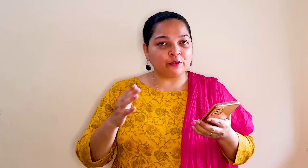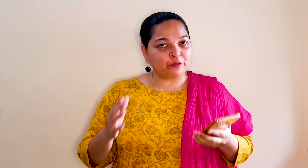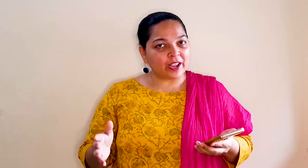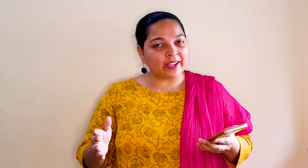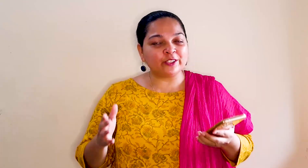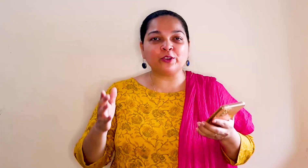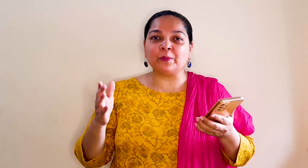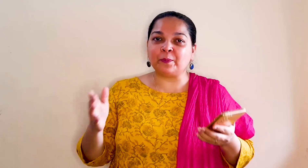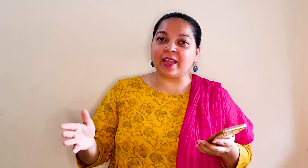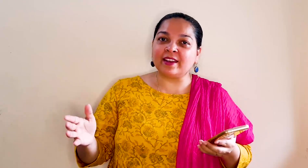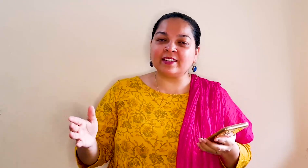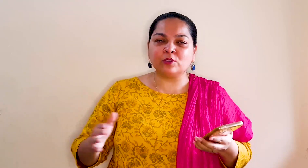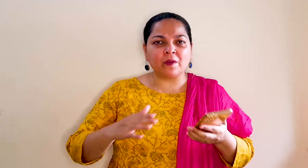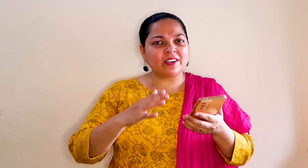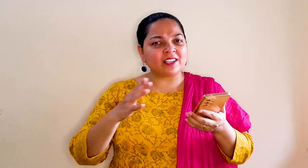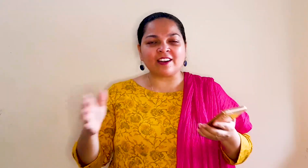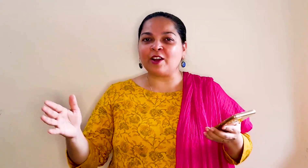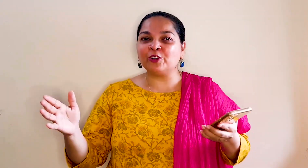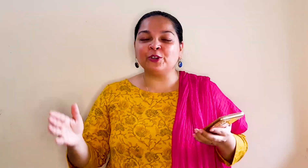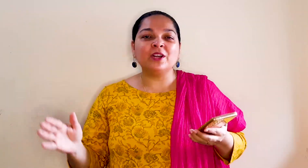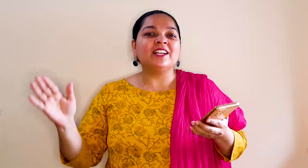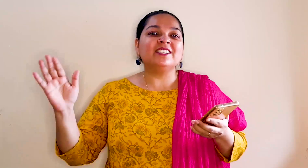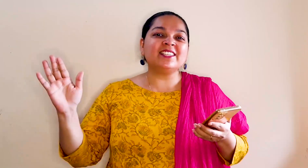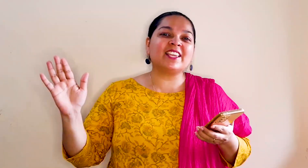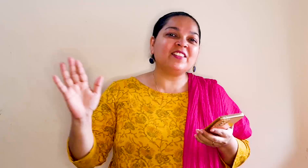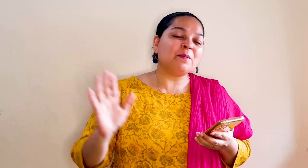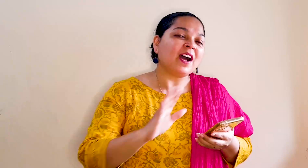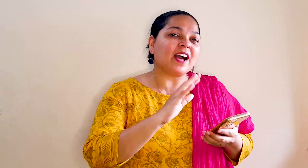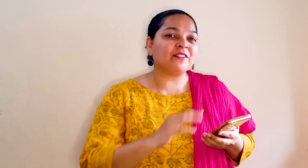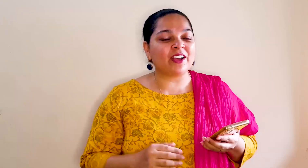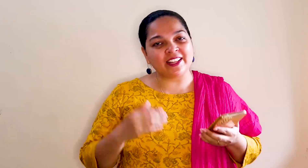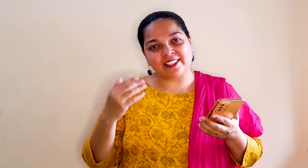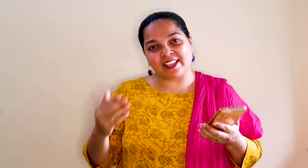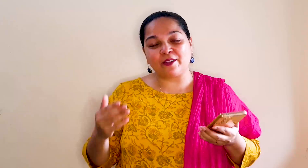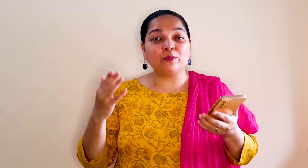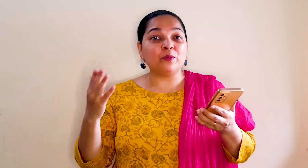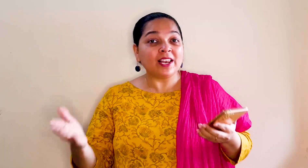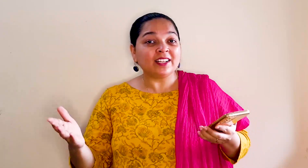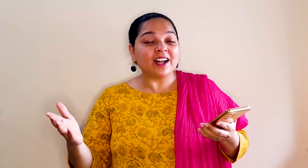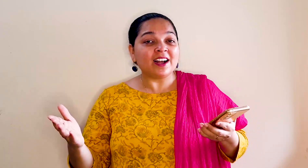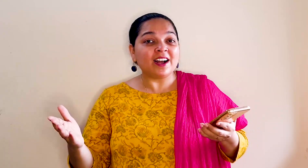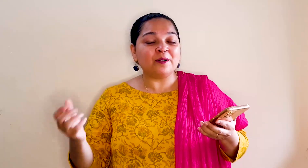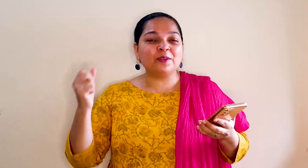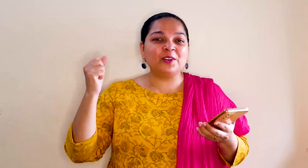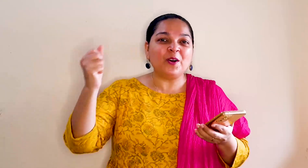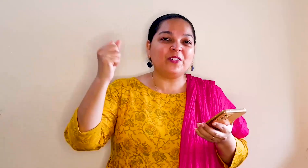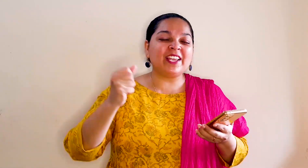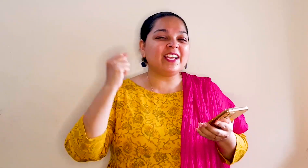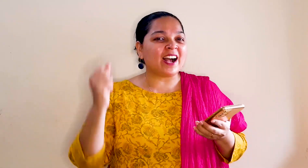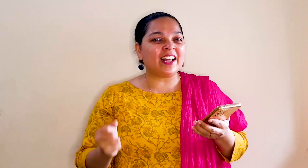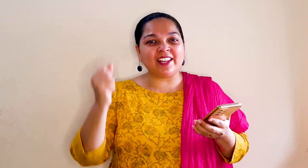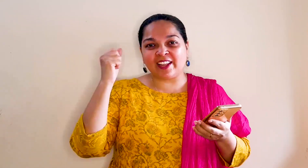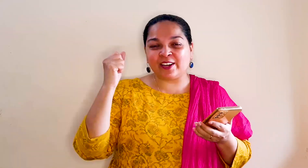with your friends, your parents, whoever is around you, just give them a high five and say, welcome.